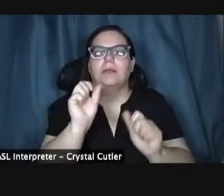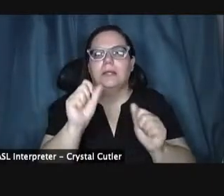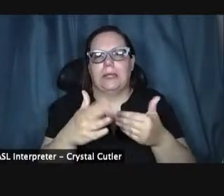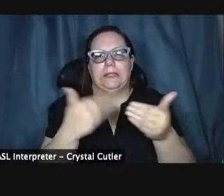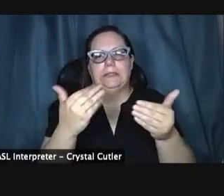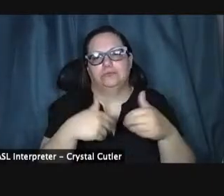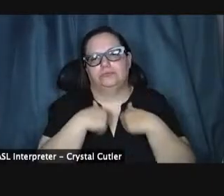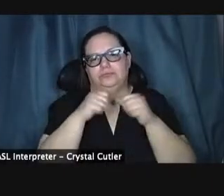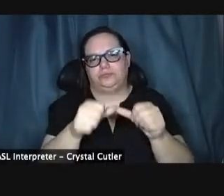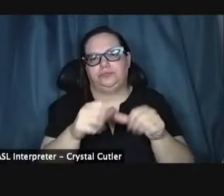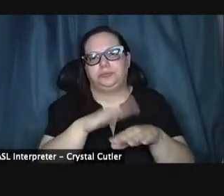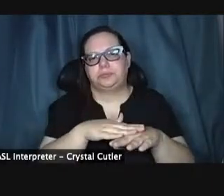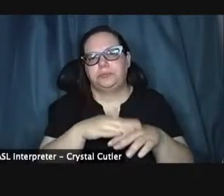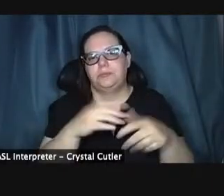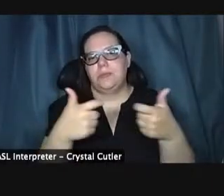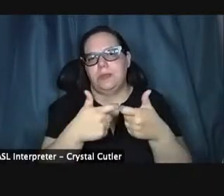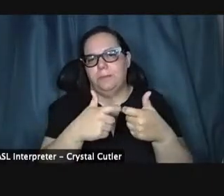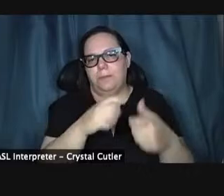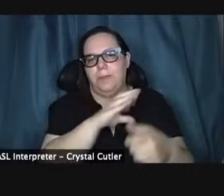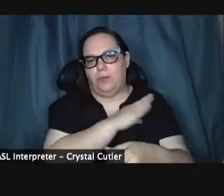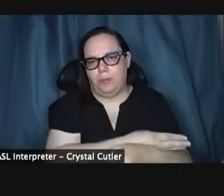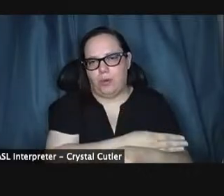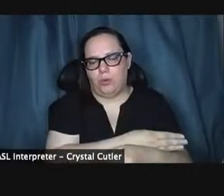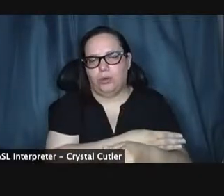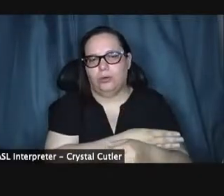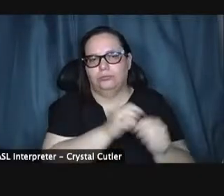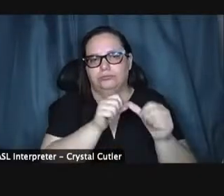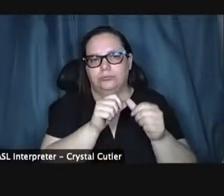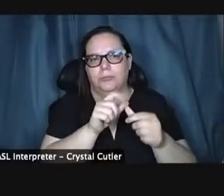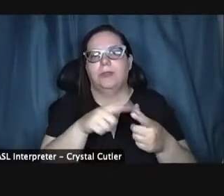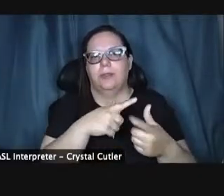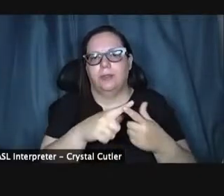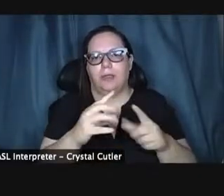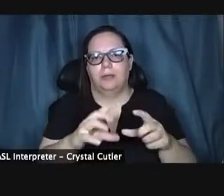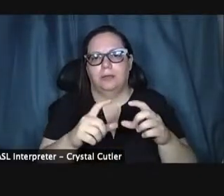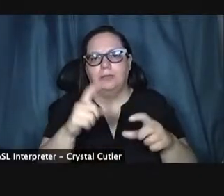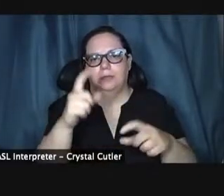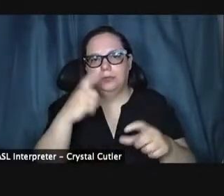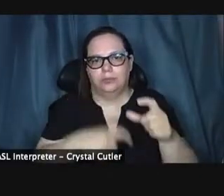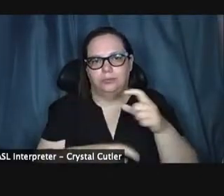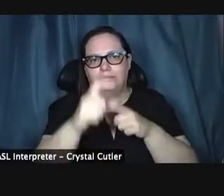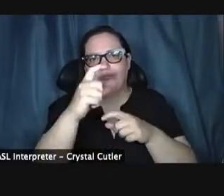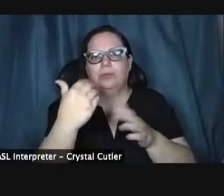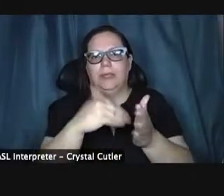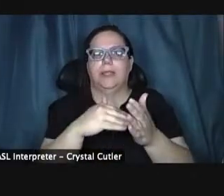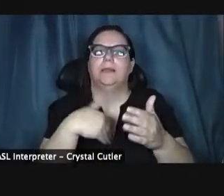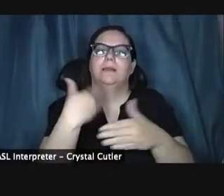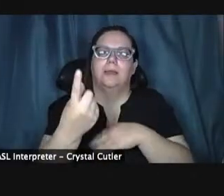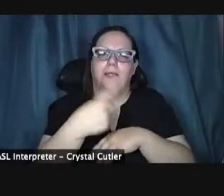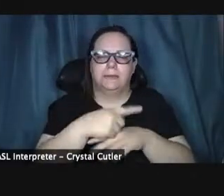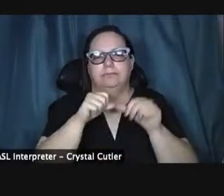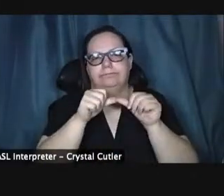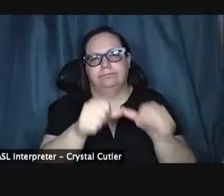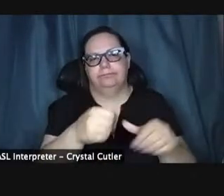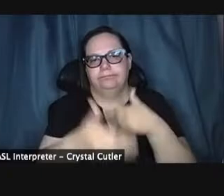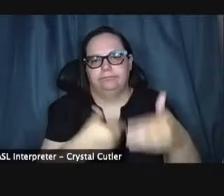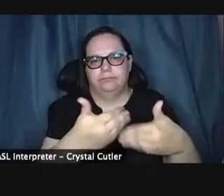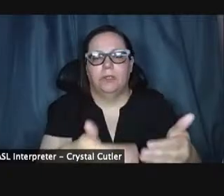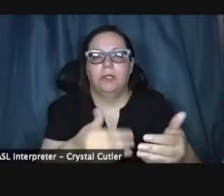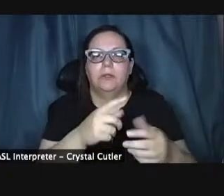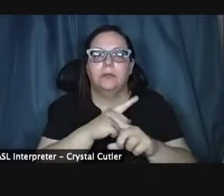power. We awake the next day and continue the mission. And you can see in the background overlay is the Lunar